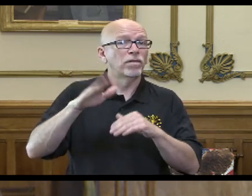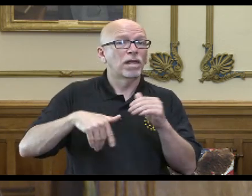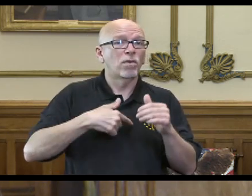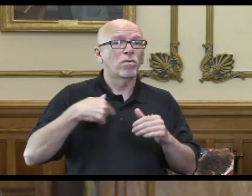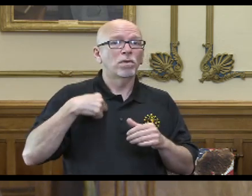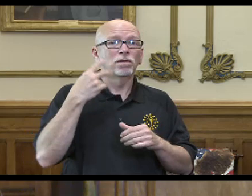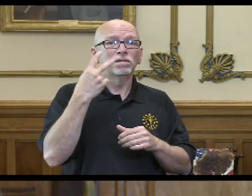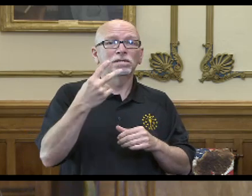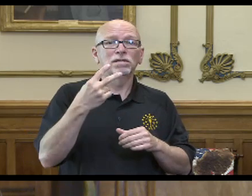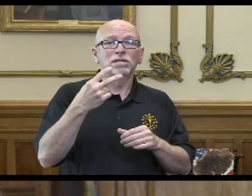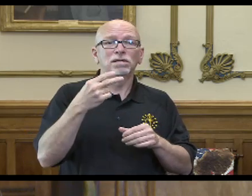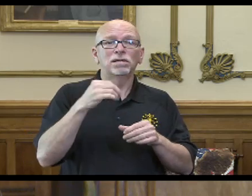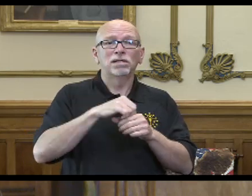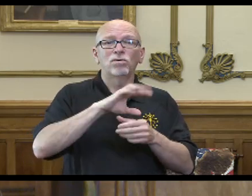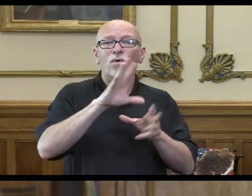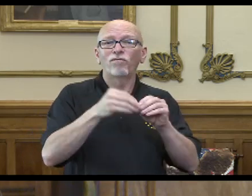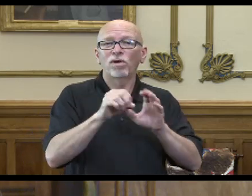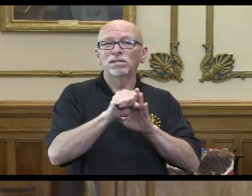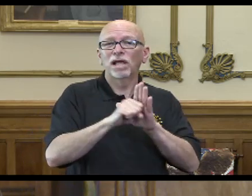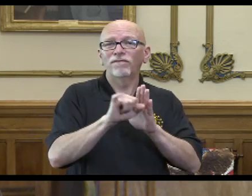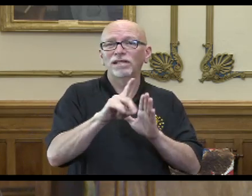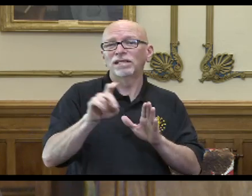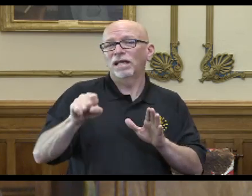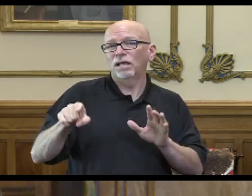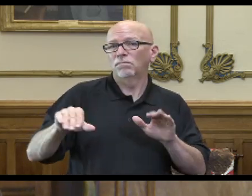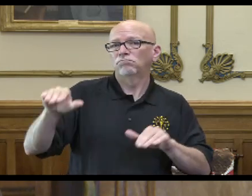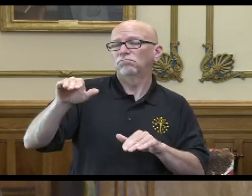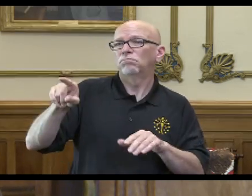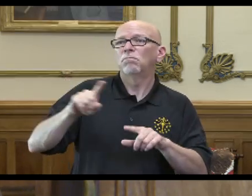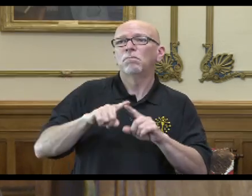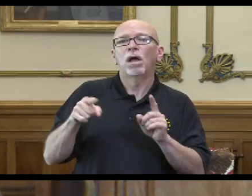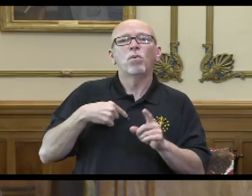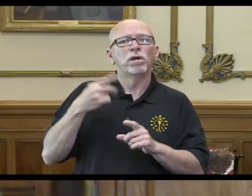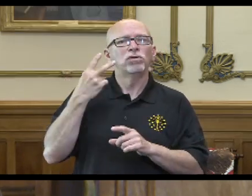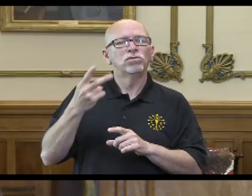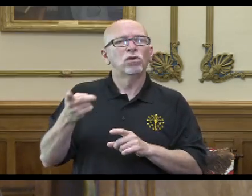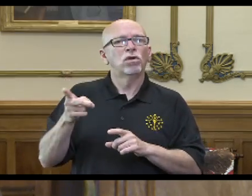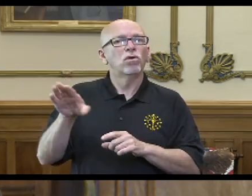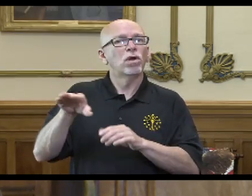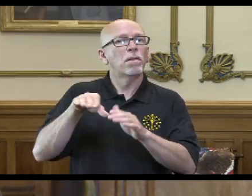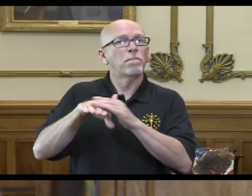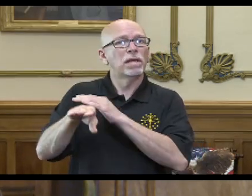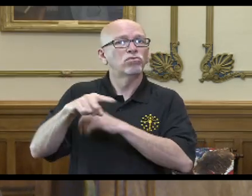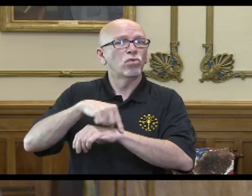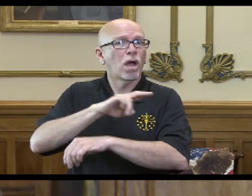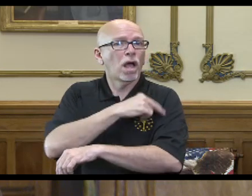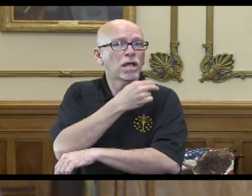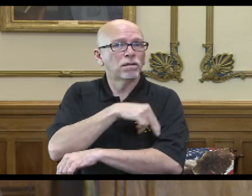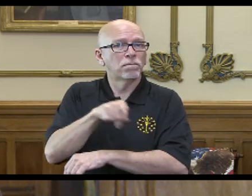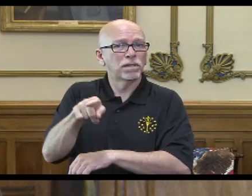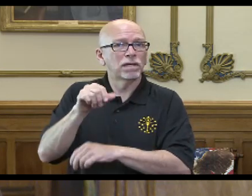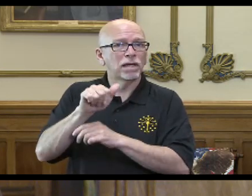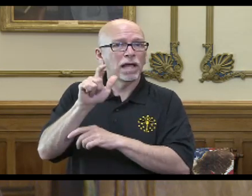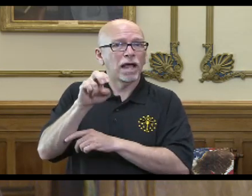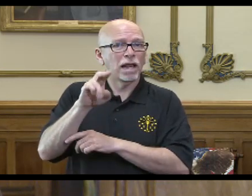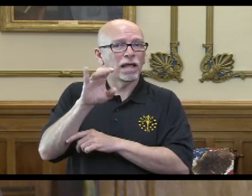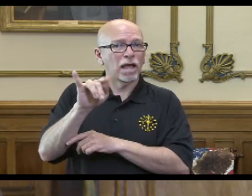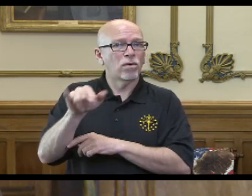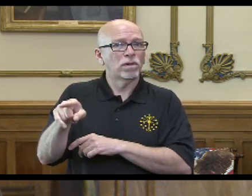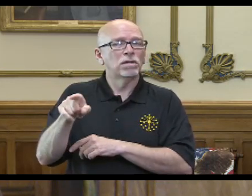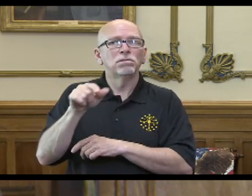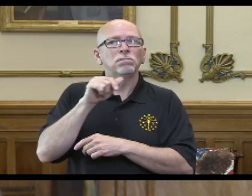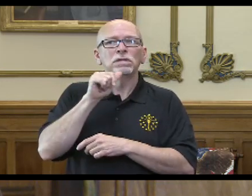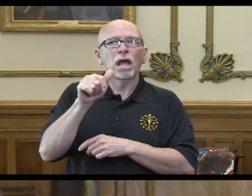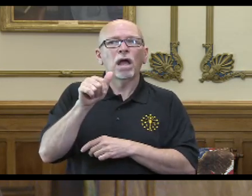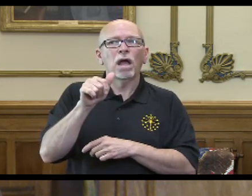in this overall in the state of Indiana. What we did see is that admissions to the hospitals there in the Allen County area have not